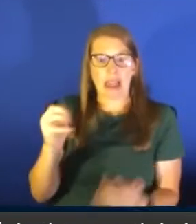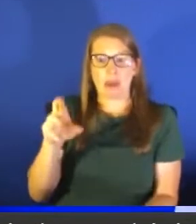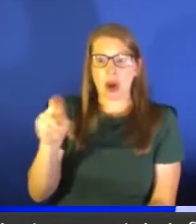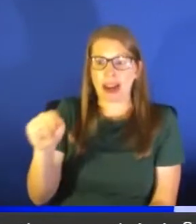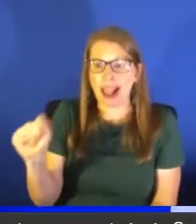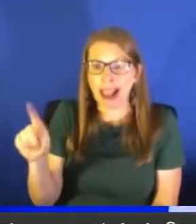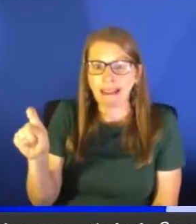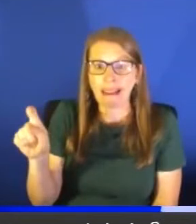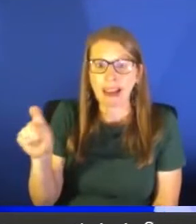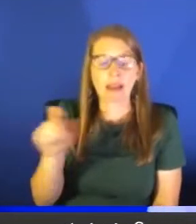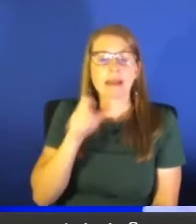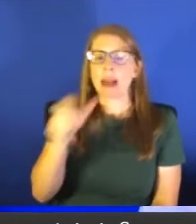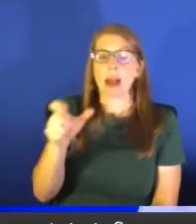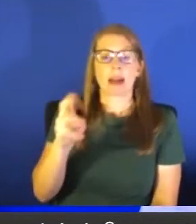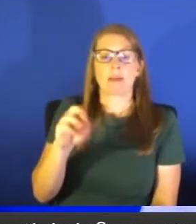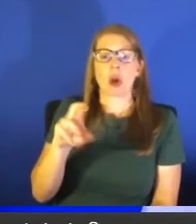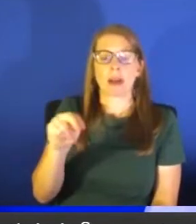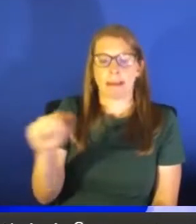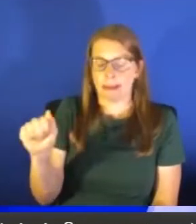is not an mRNA. Okay. So this is